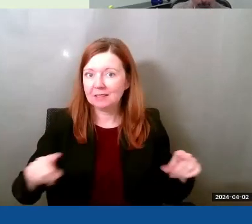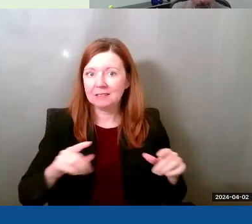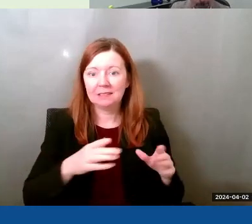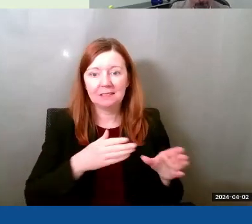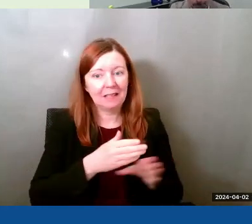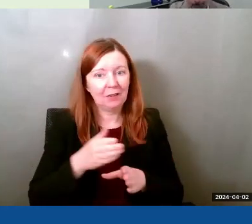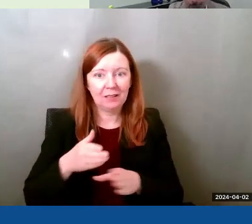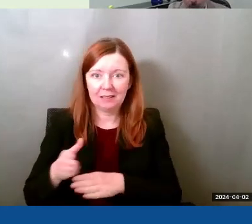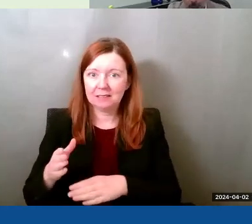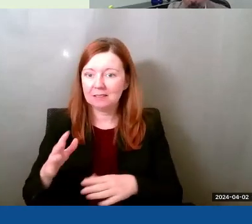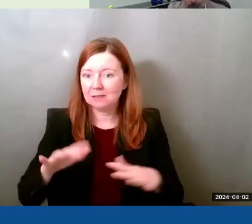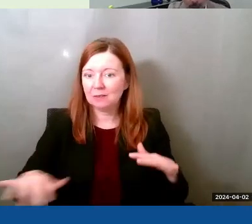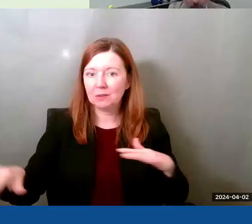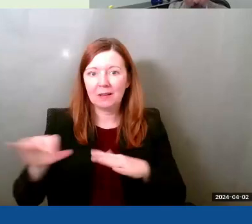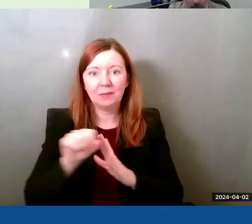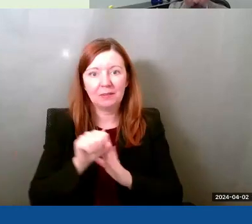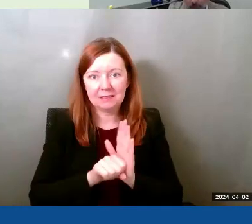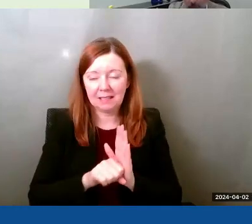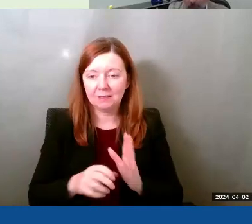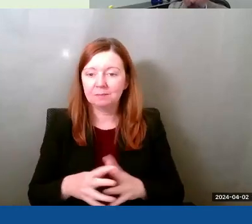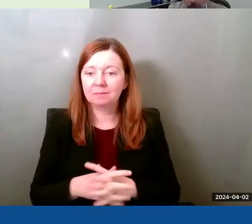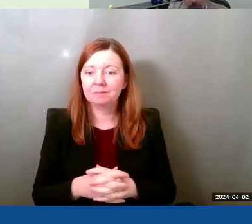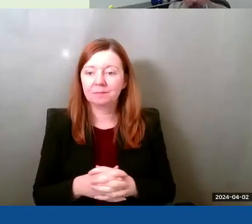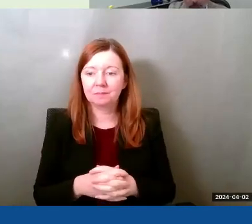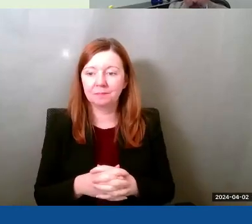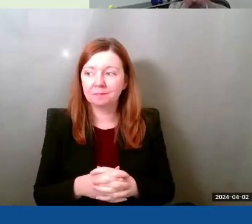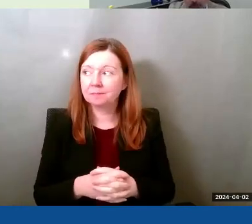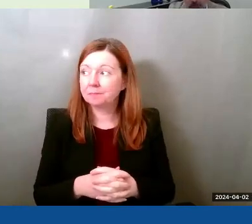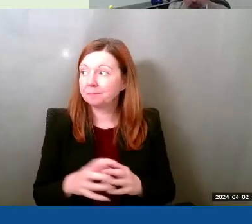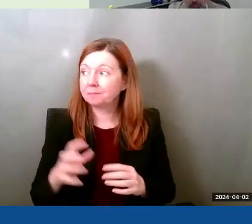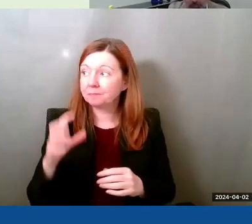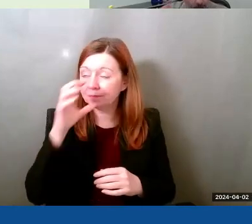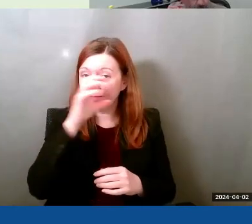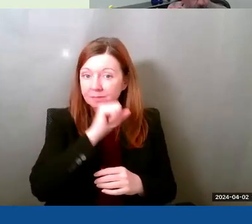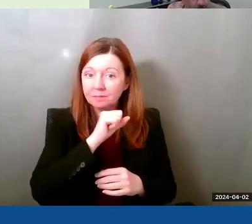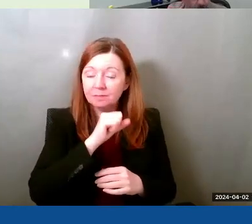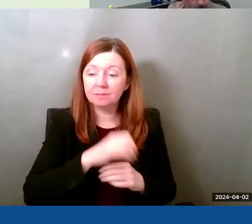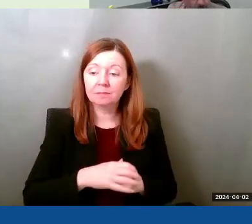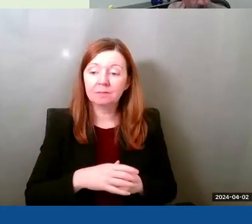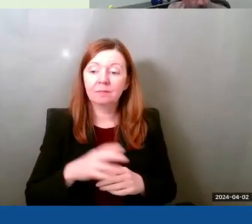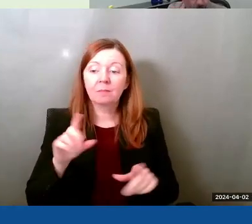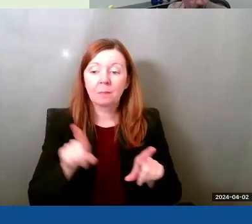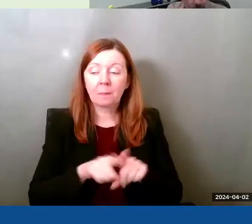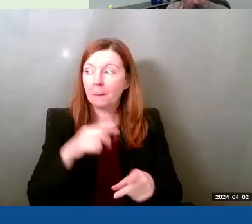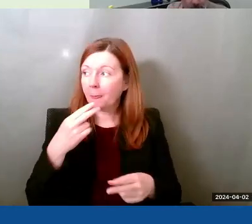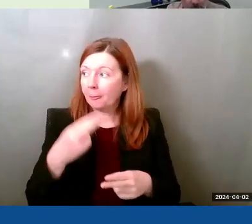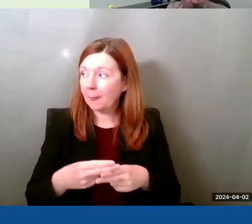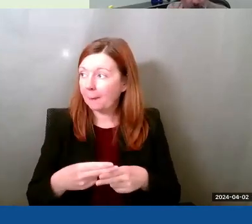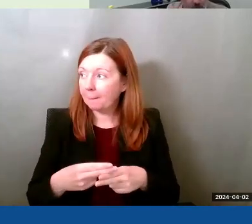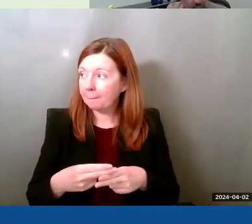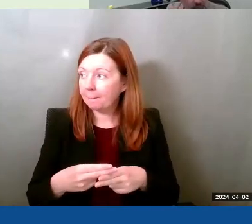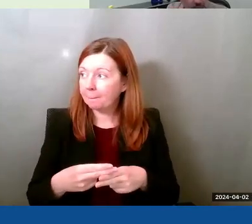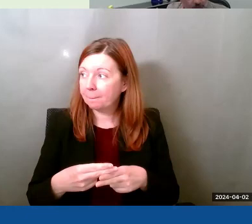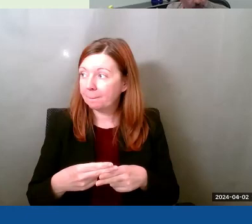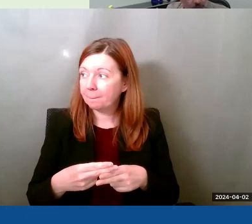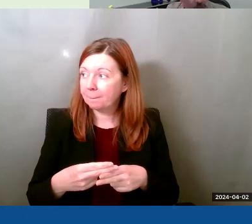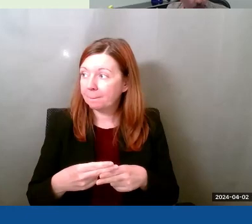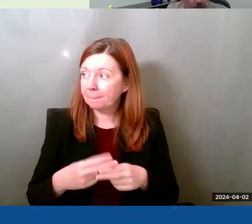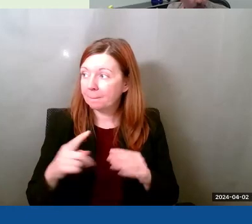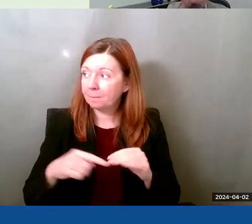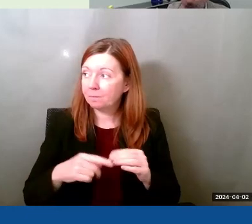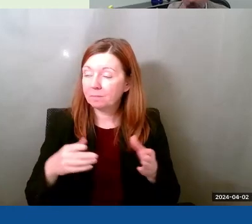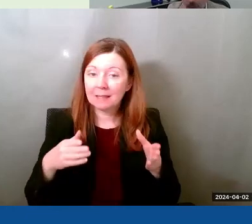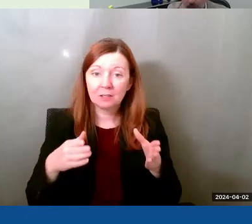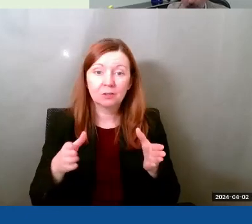areas throughout the state. The assumption, though, I think he also mentioned, the gentleman that brought this up about, streets